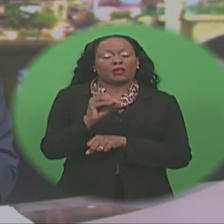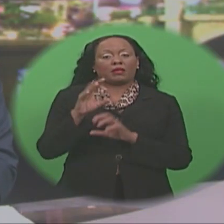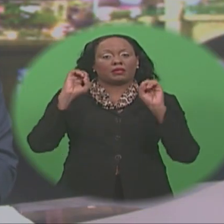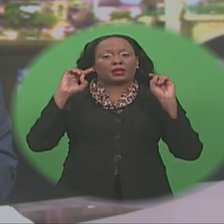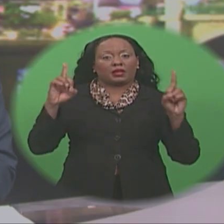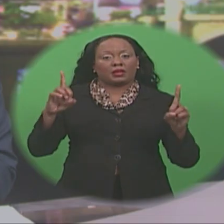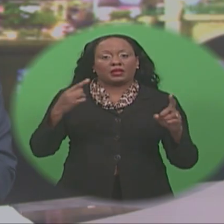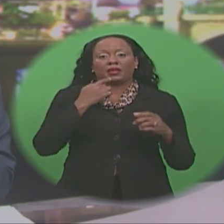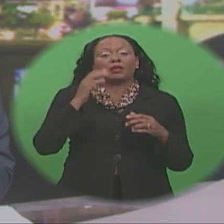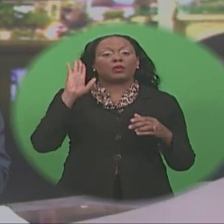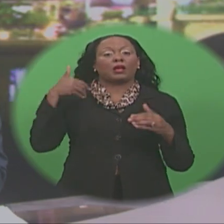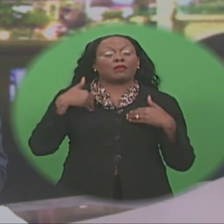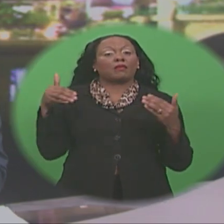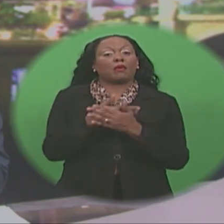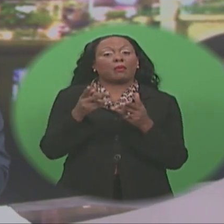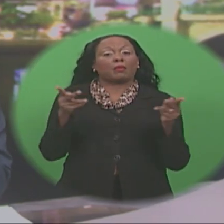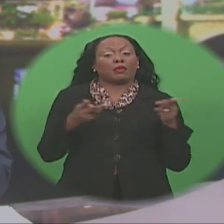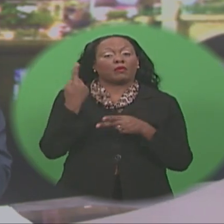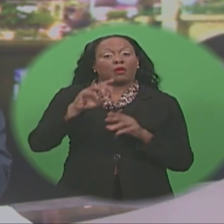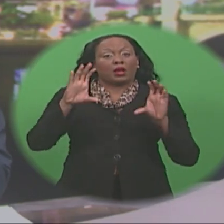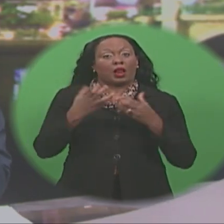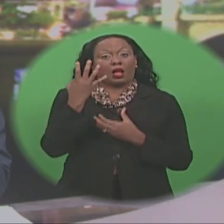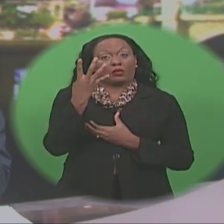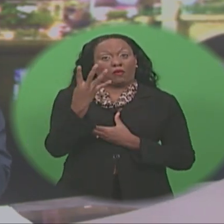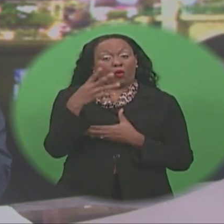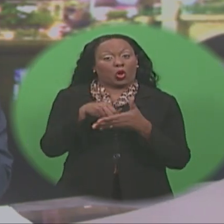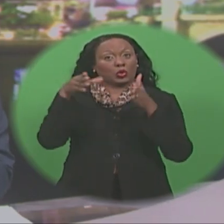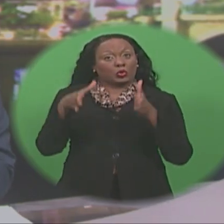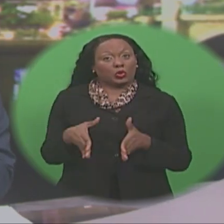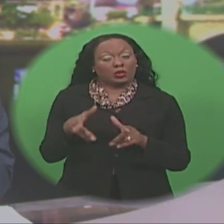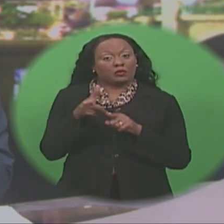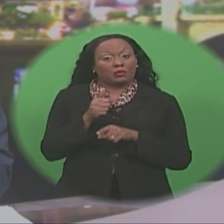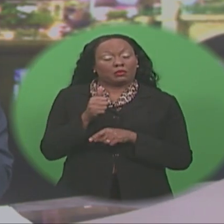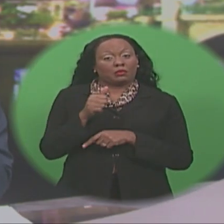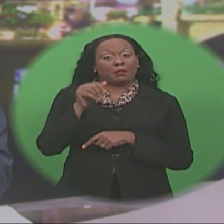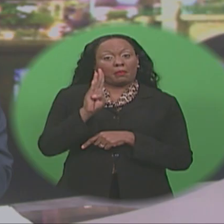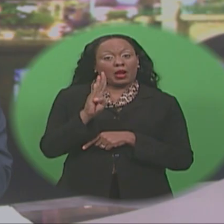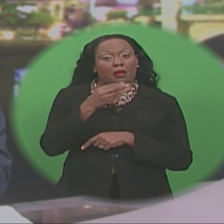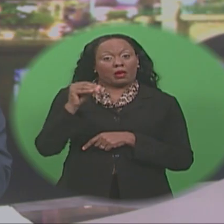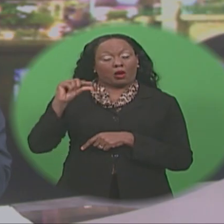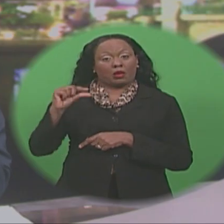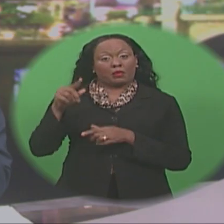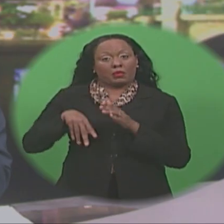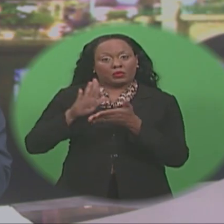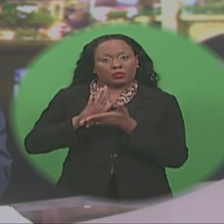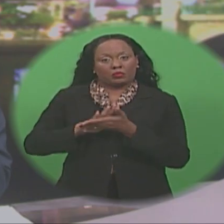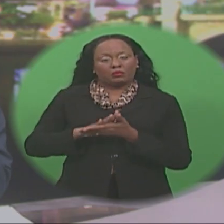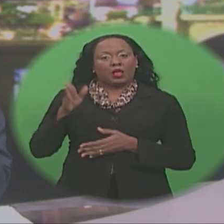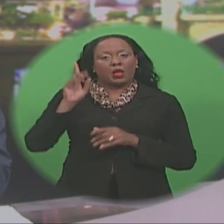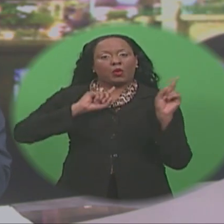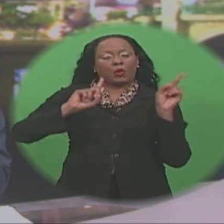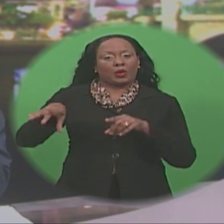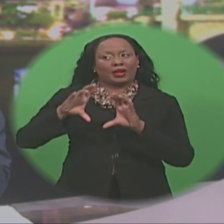advised of a new location for Class 4 pupils of the Blackman and Gollop Primary School. They are to report to classes at the Samuel Jackman